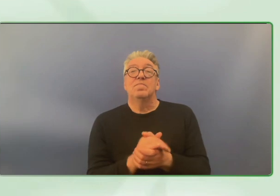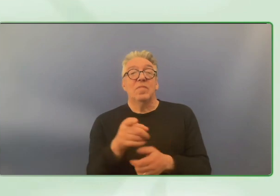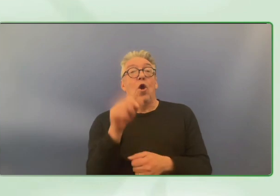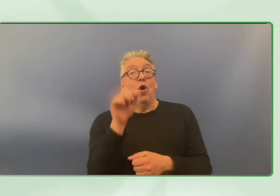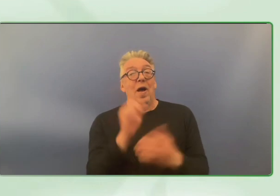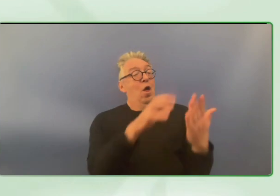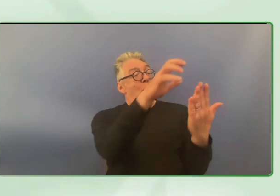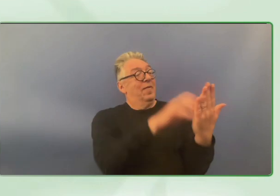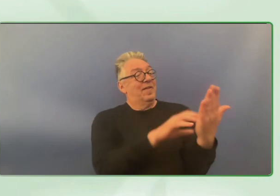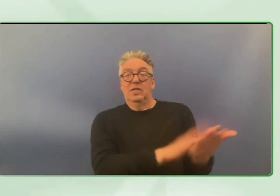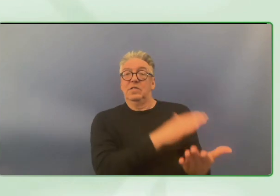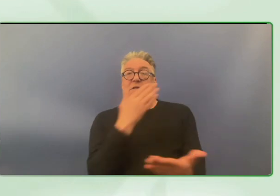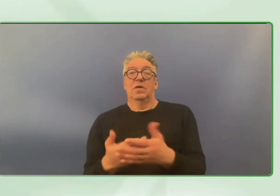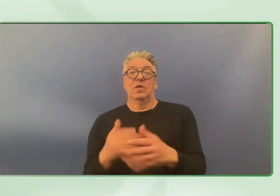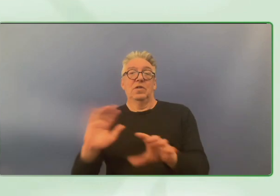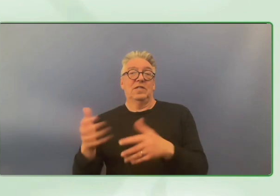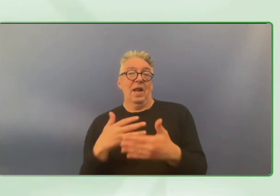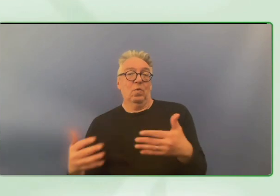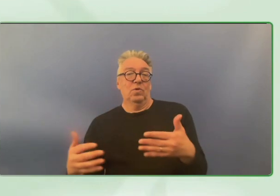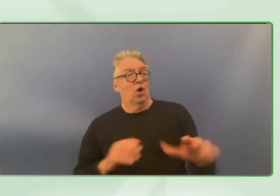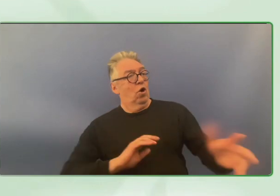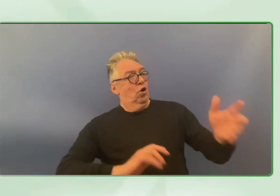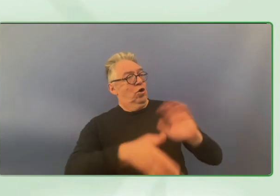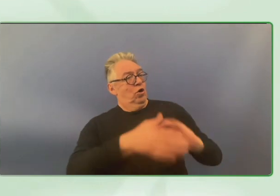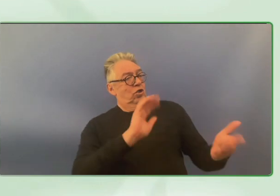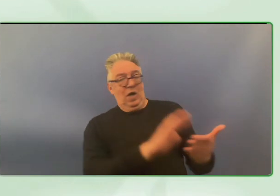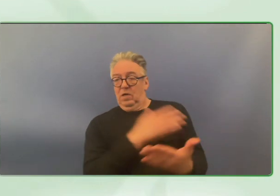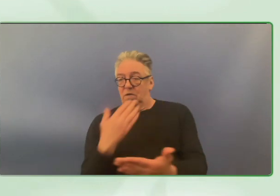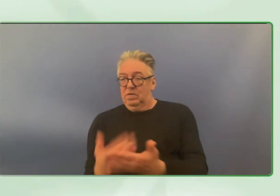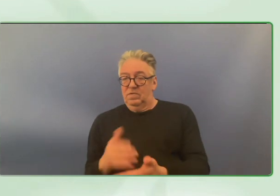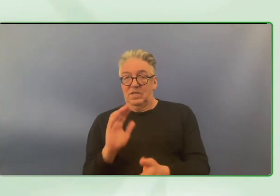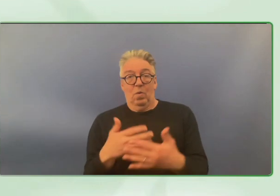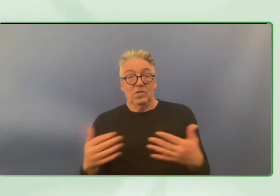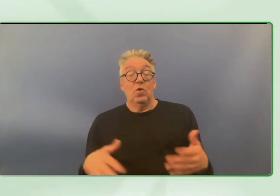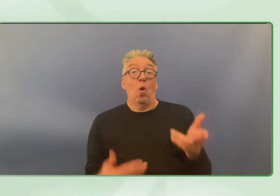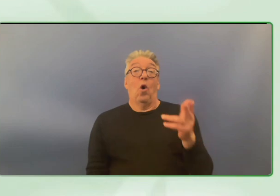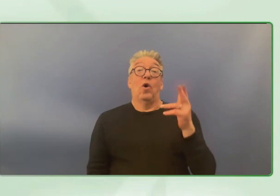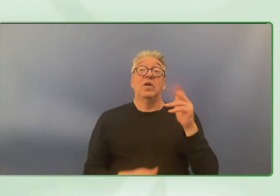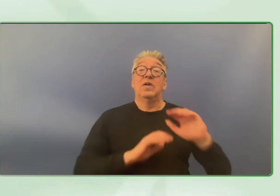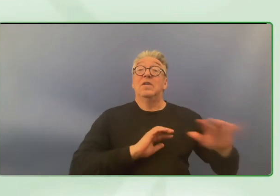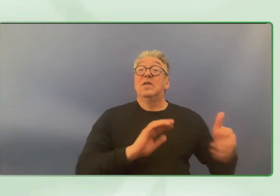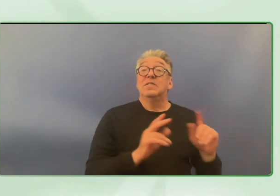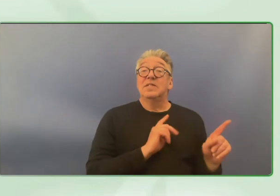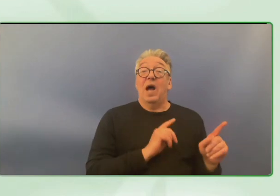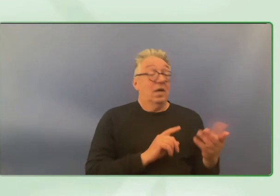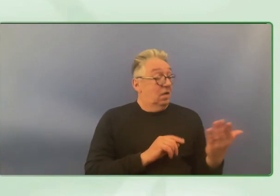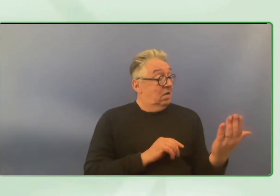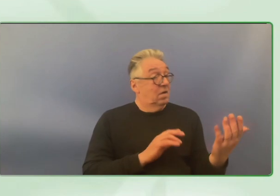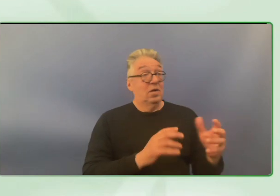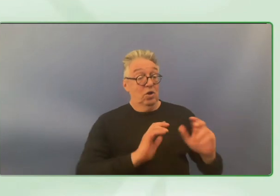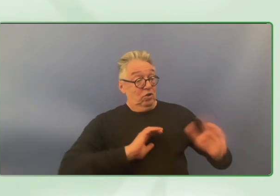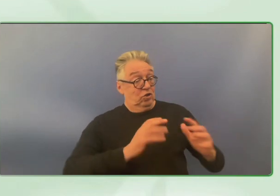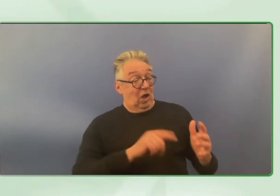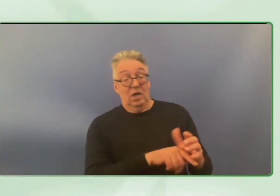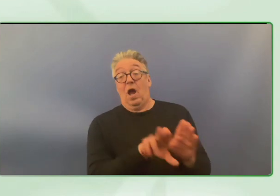to sign language and sign language to text, or voice to sign language and sign language to voice. So this is, did I